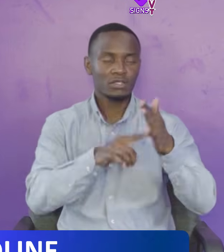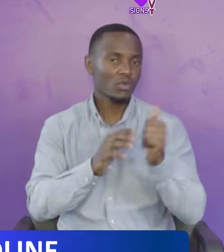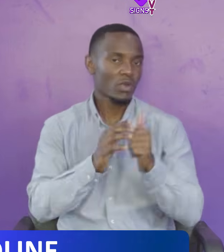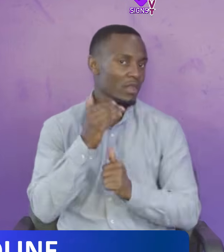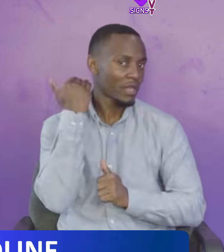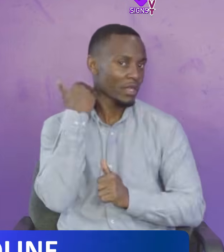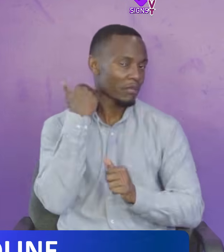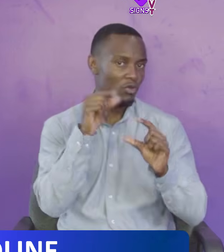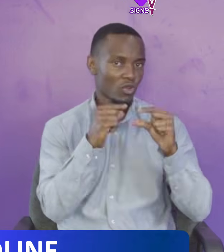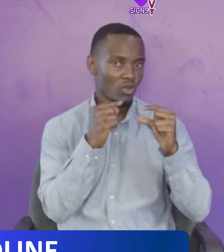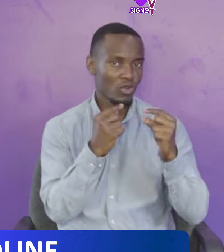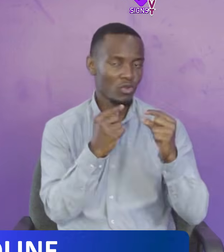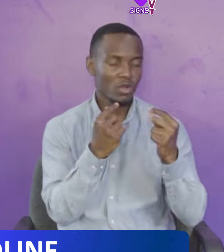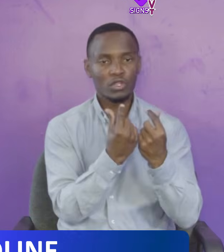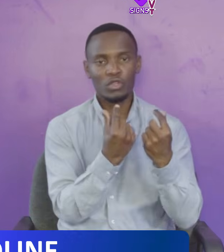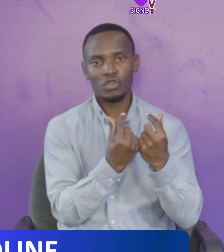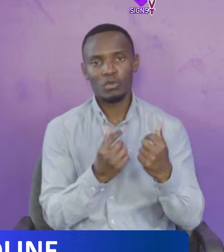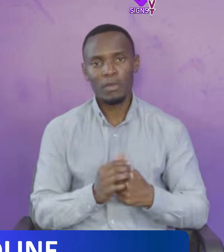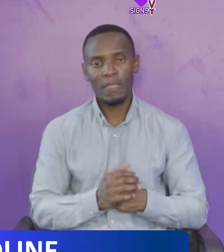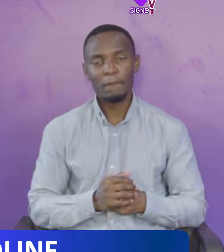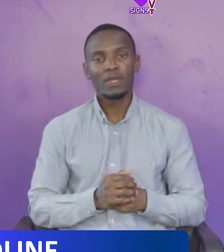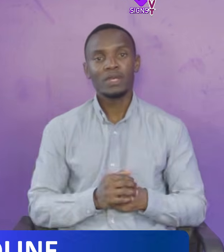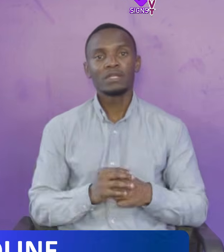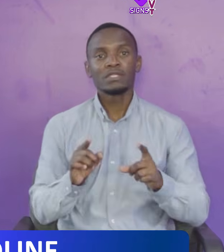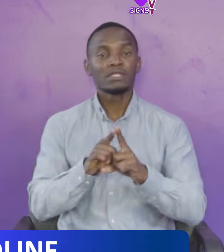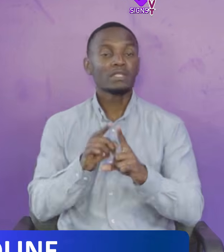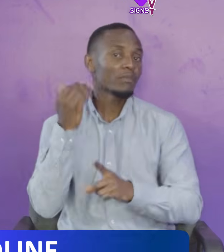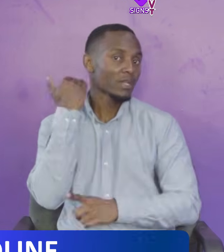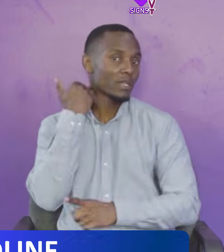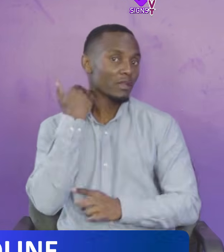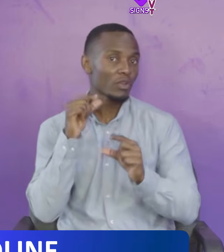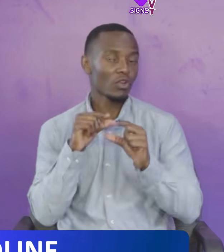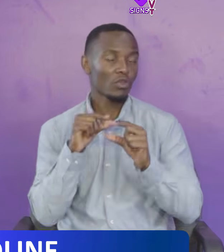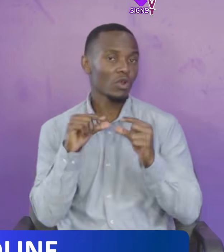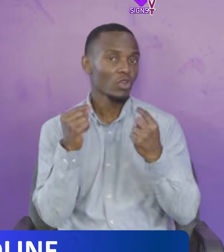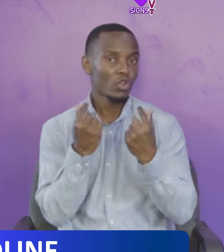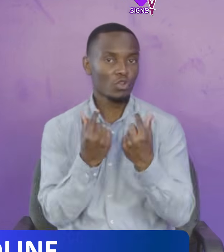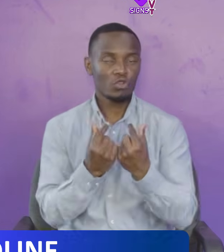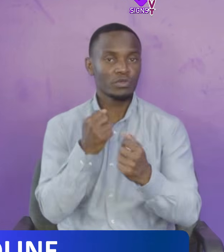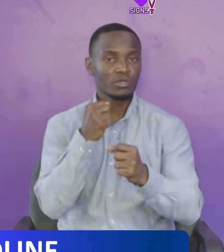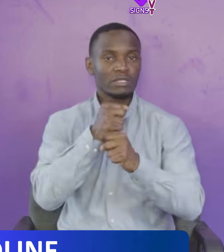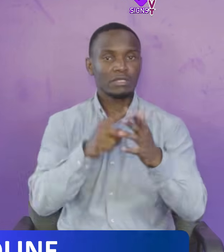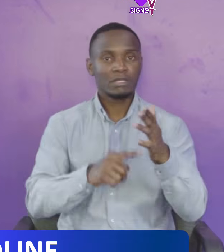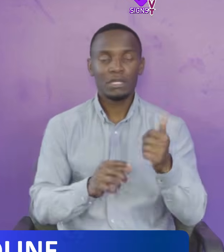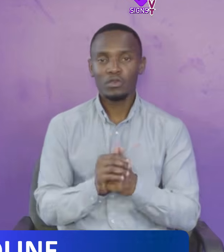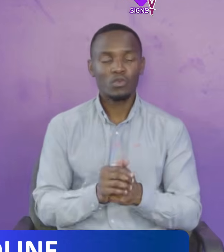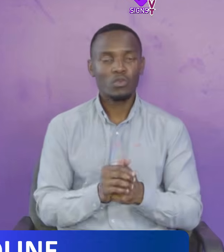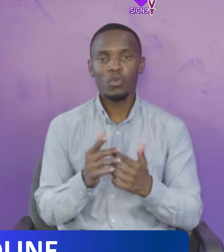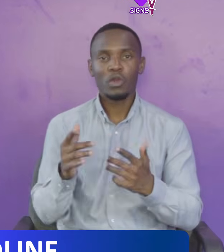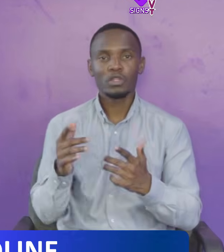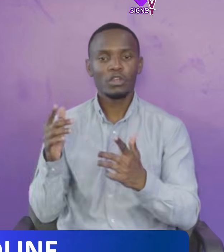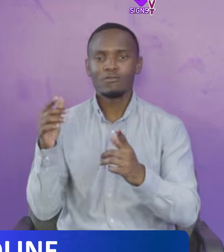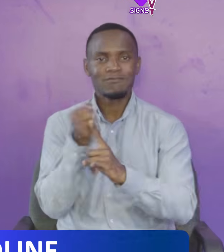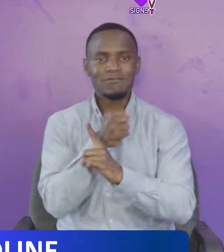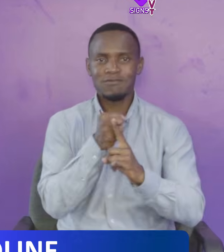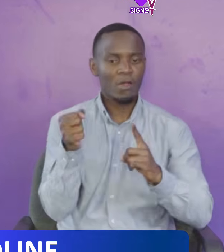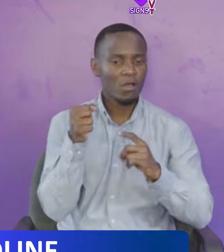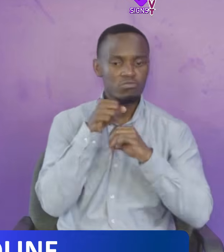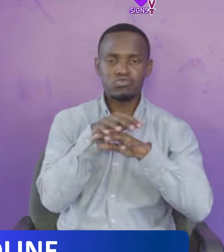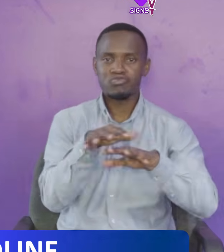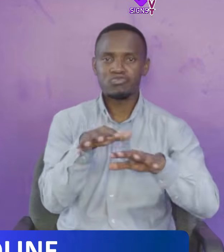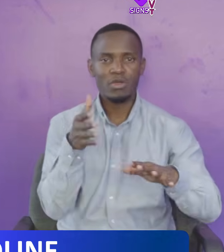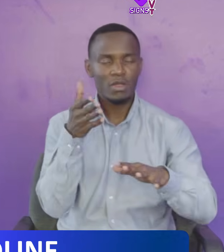continues unabated. Criminal gangs have long ravaged Haiti, causing strife and instability that has